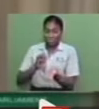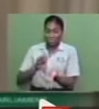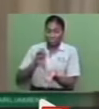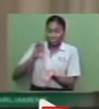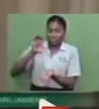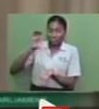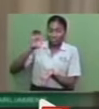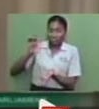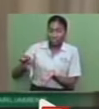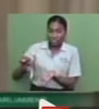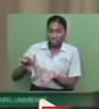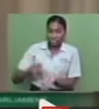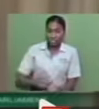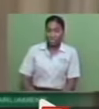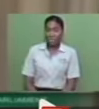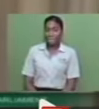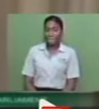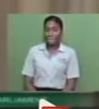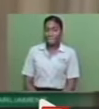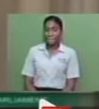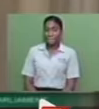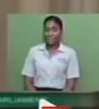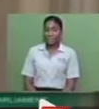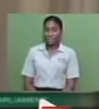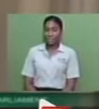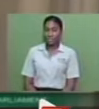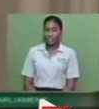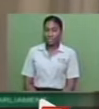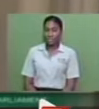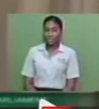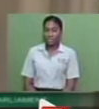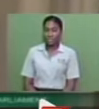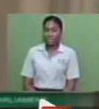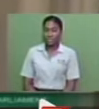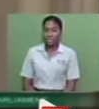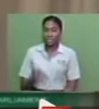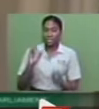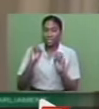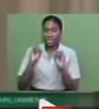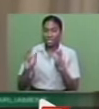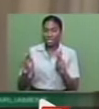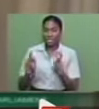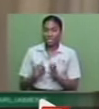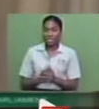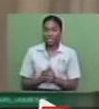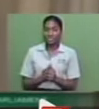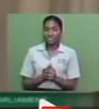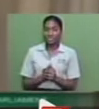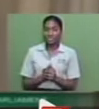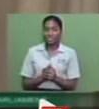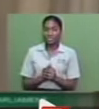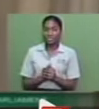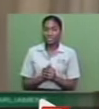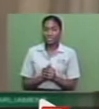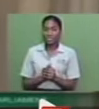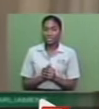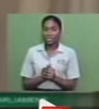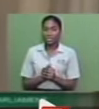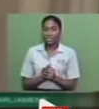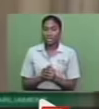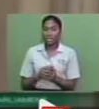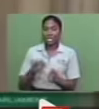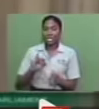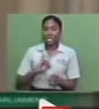mama guy. It is hedged on the moving into a digital era. And I don't think we can